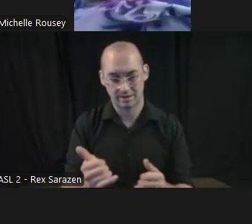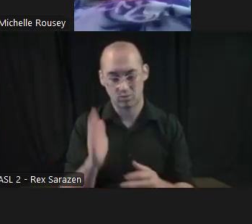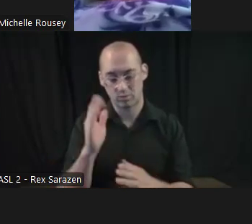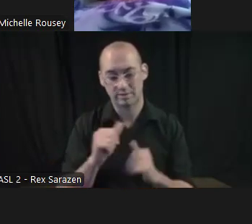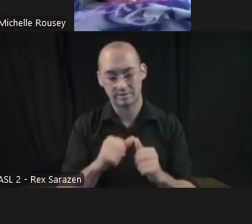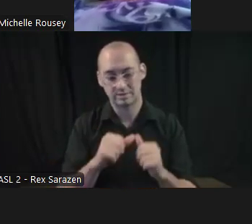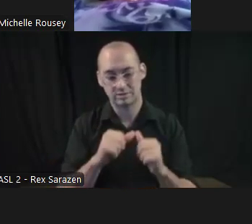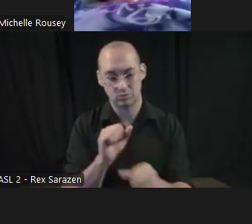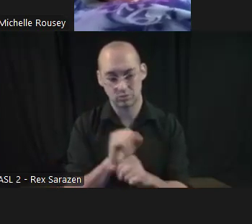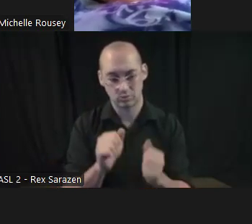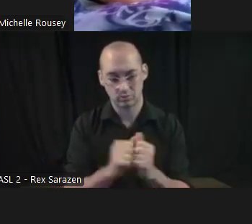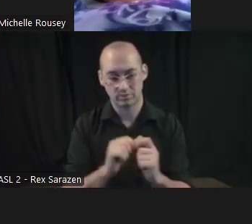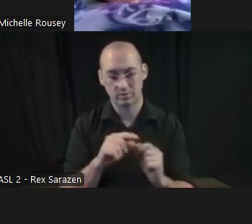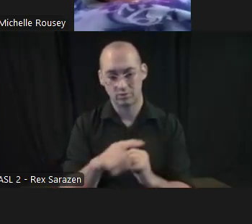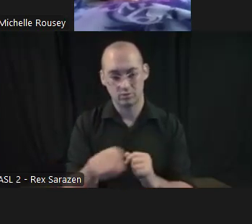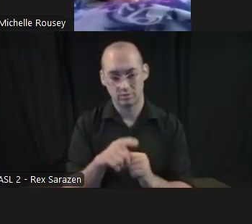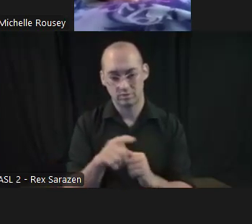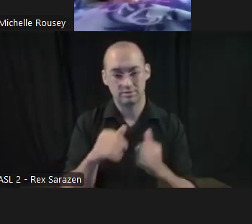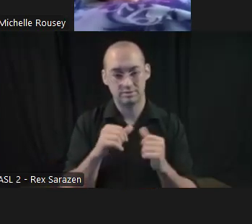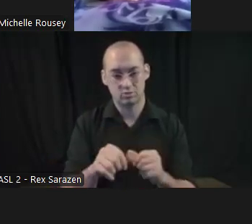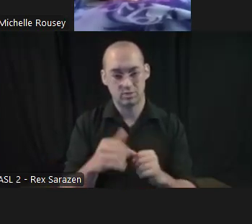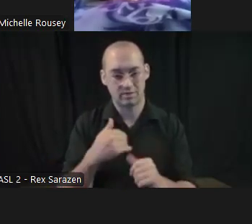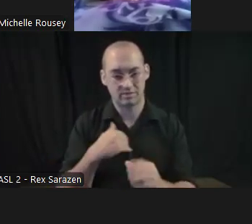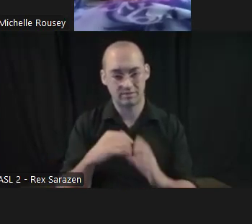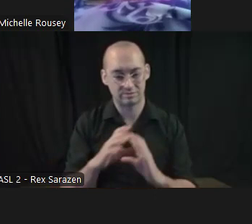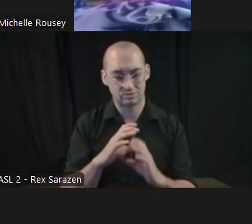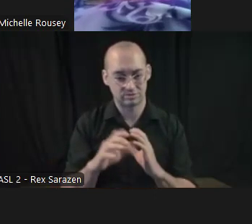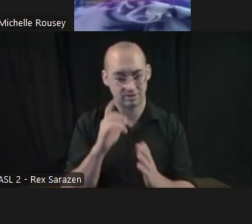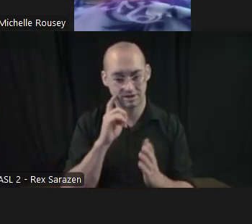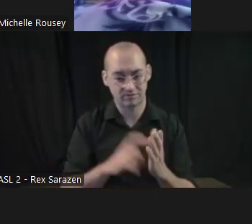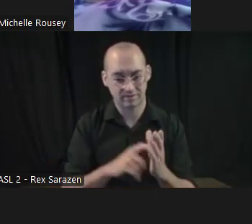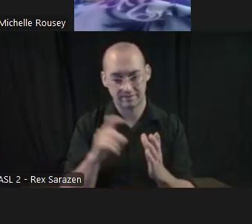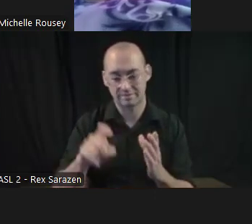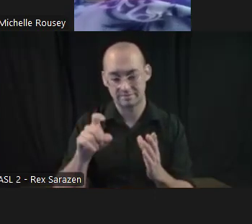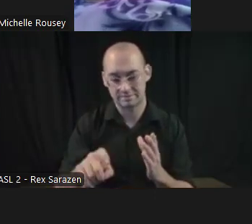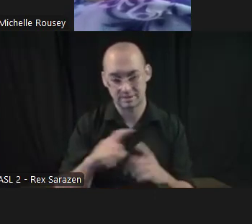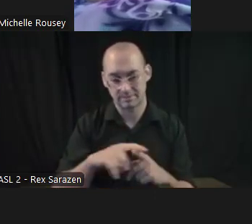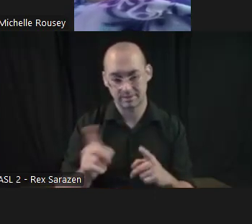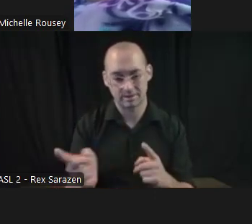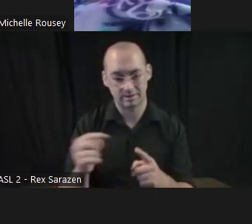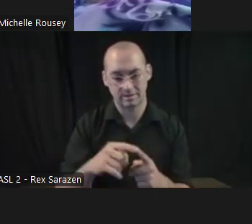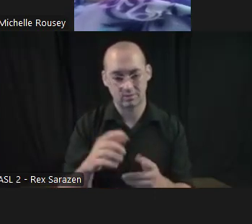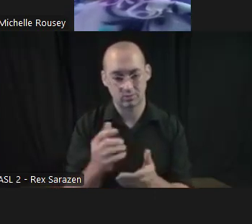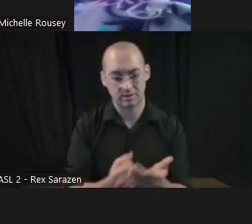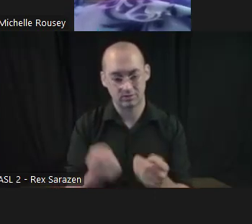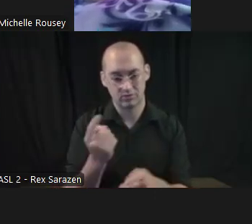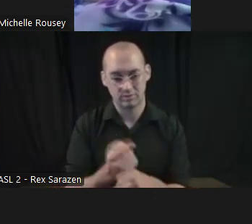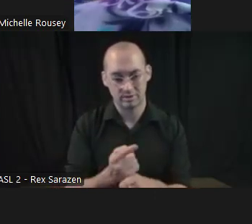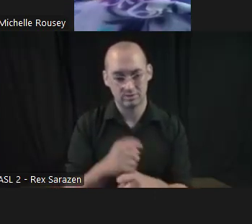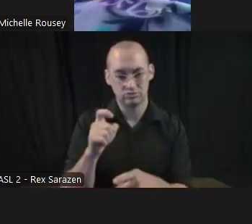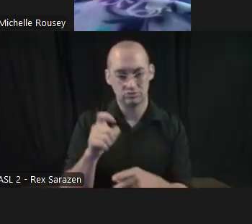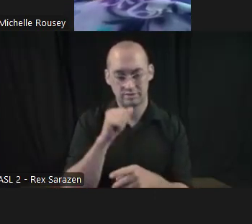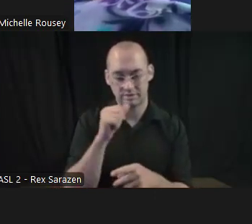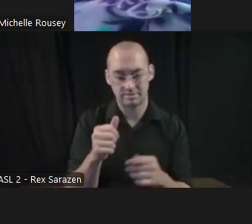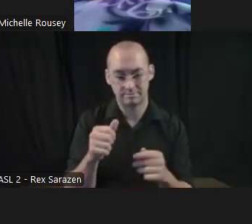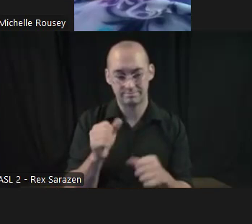will continue to have the conversations. We will continue to identify the needs. But until we get it right, we shouldn't be making huge